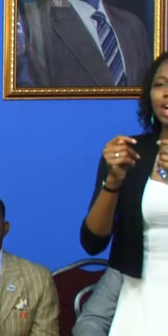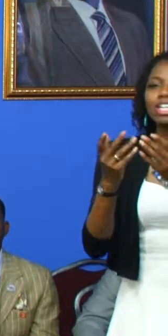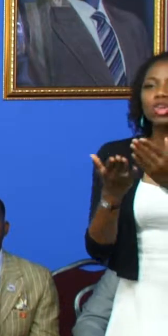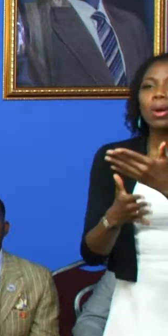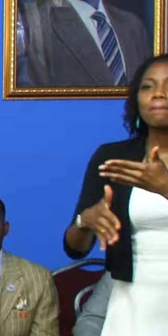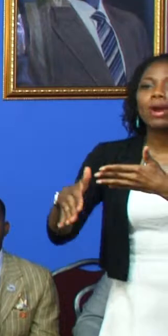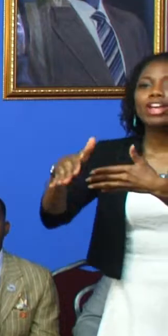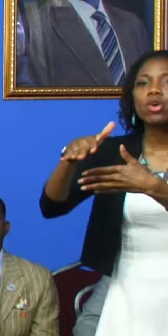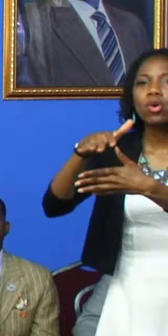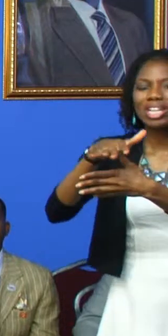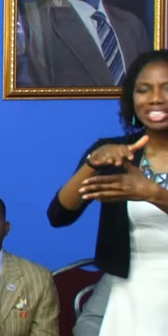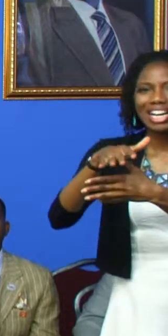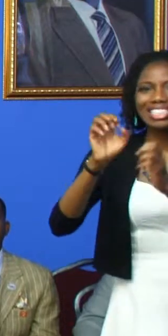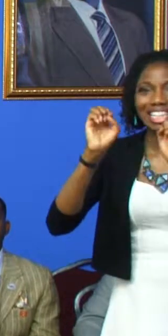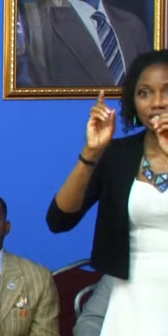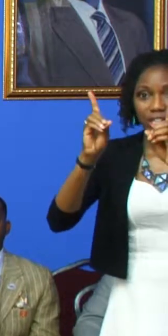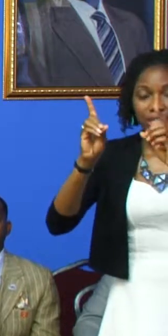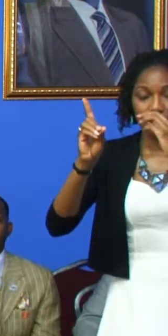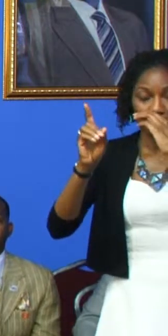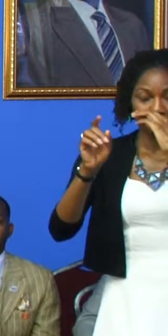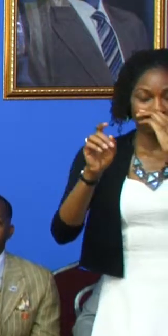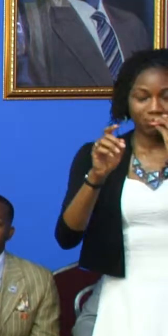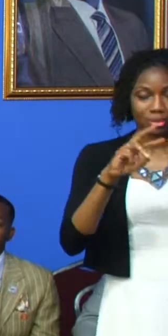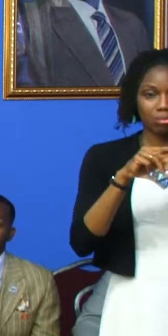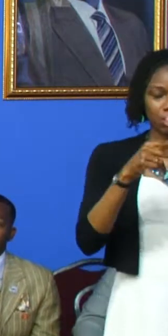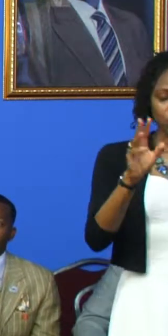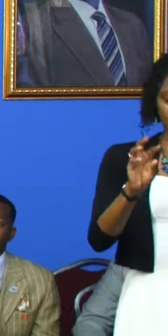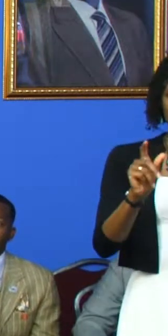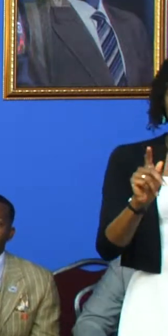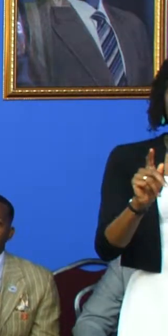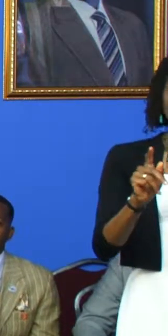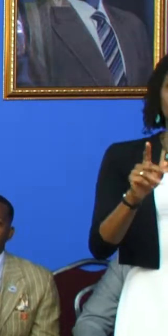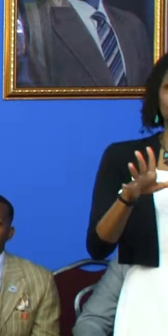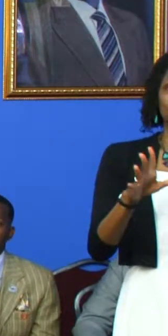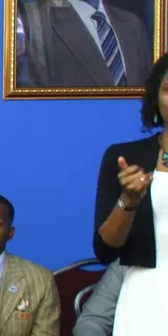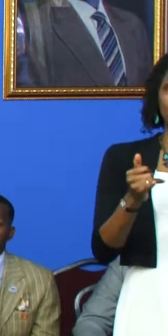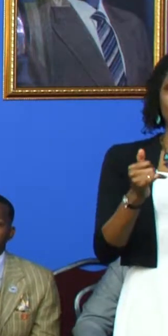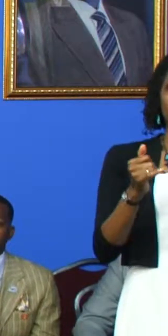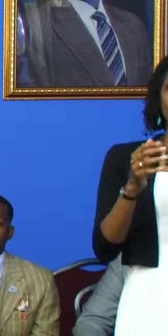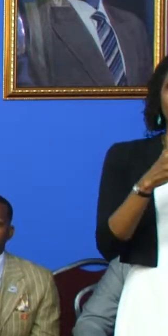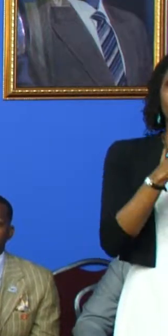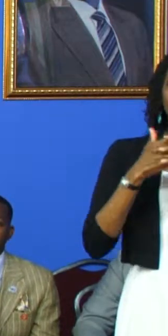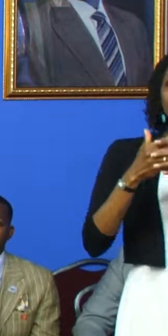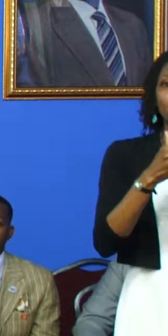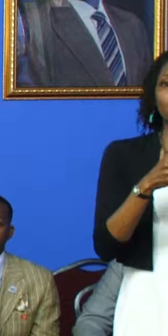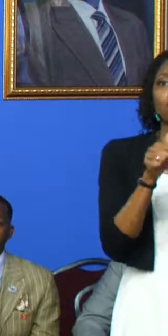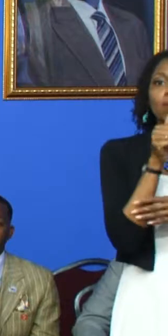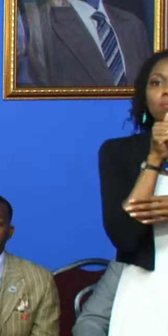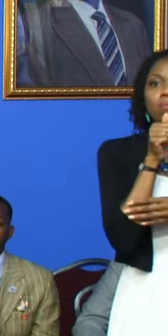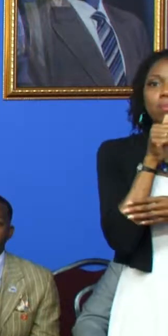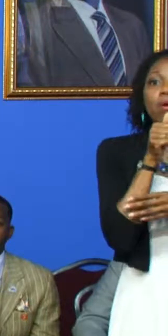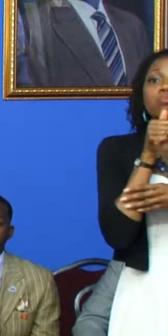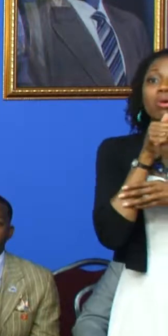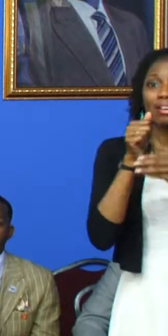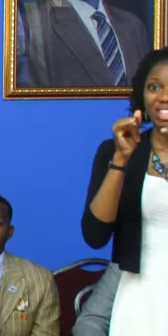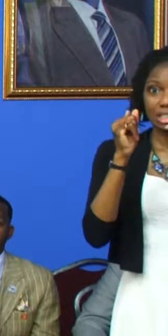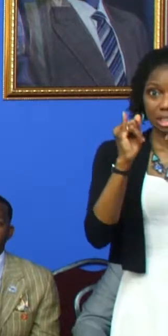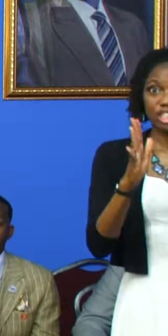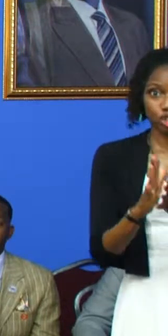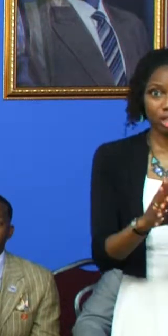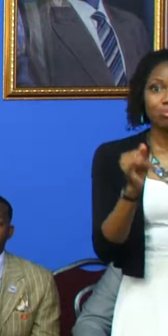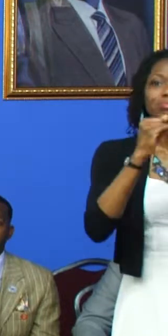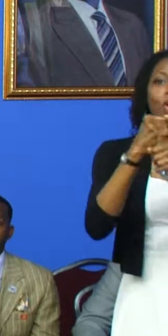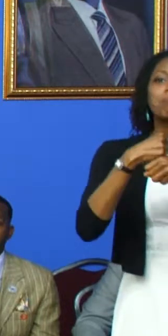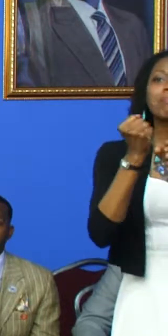now. Randy Weingarten, American Federation of Teachers, she came out this week and talked about there is